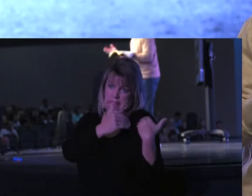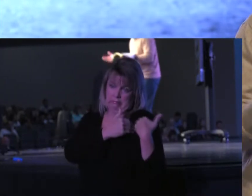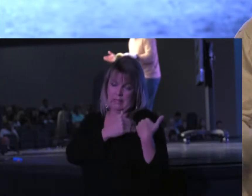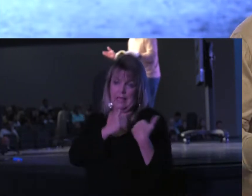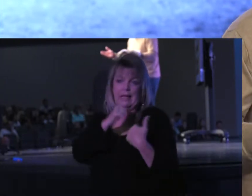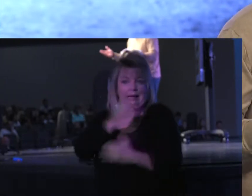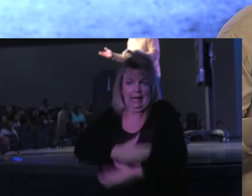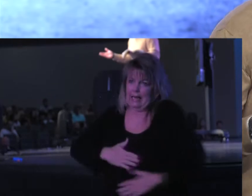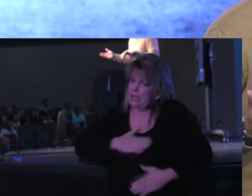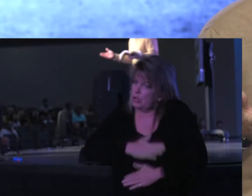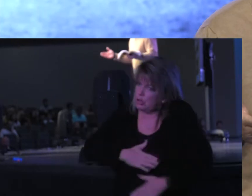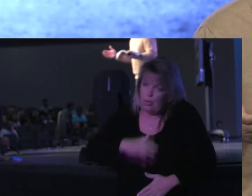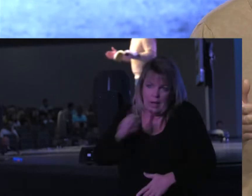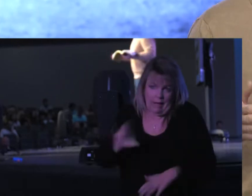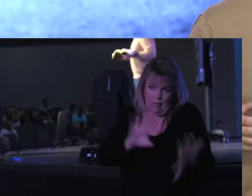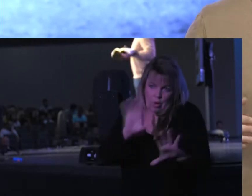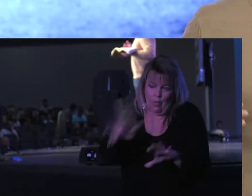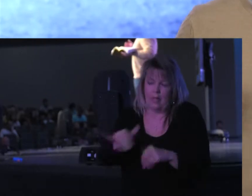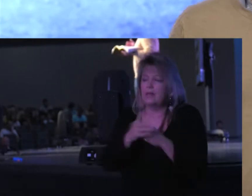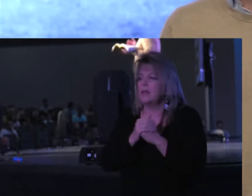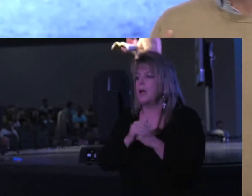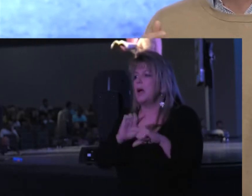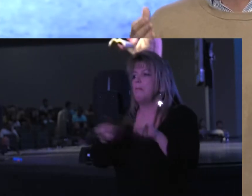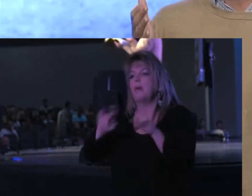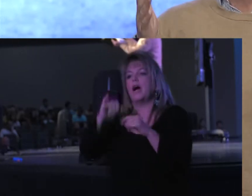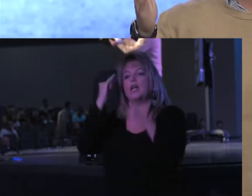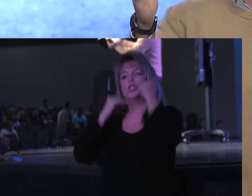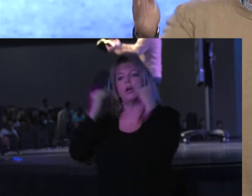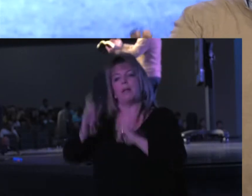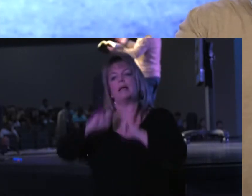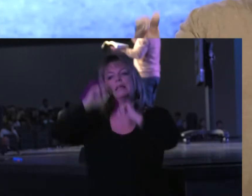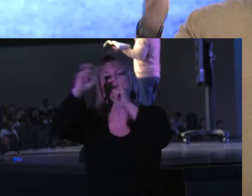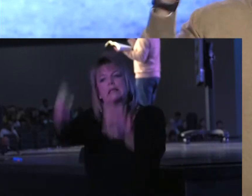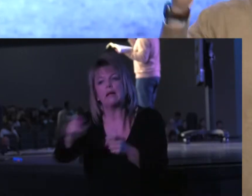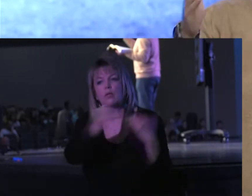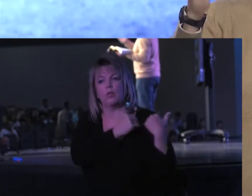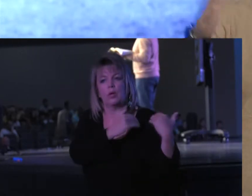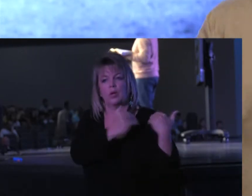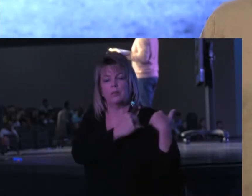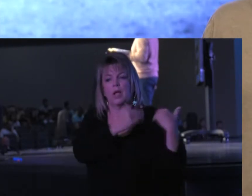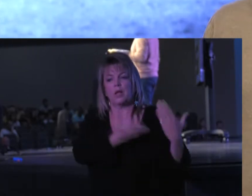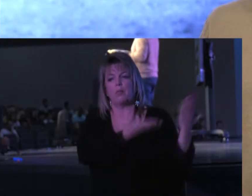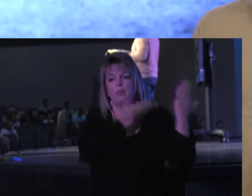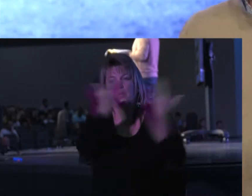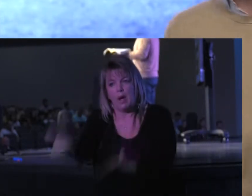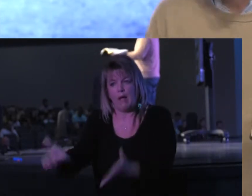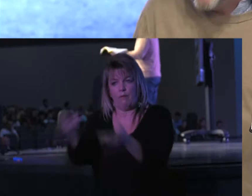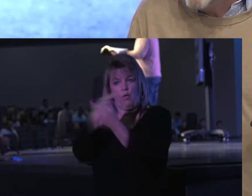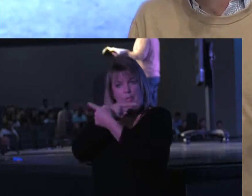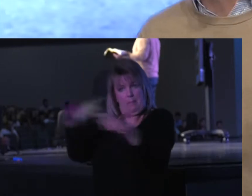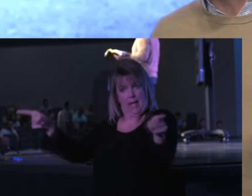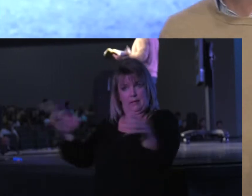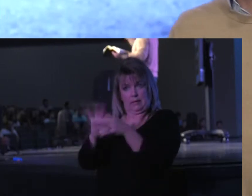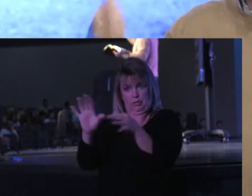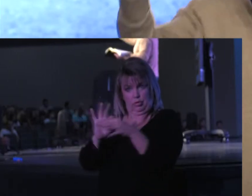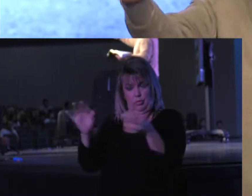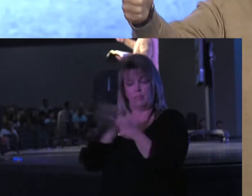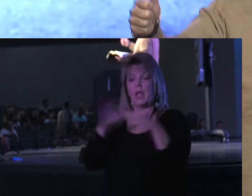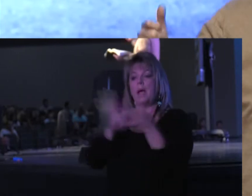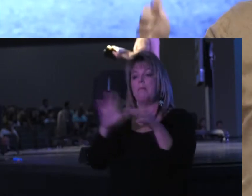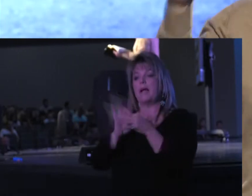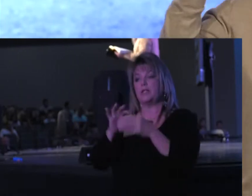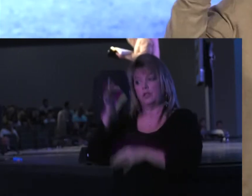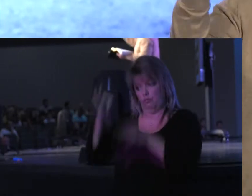that he enjoyed having to do. Yet Jeremiah is given this task to bring forth this message, and it is a message